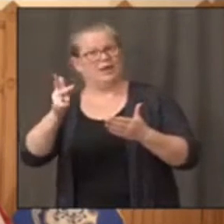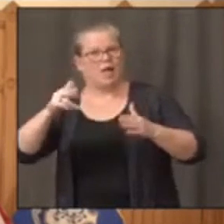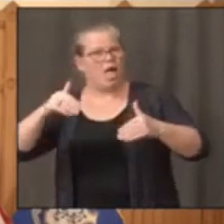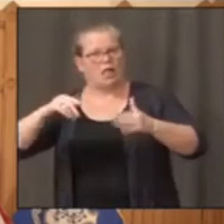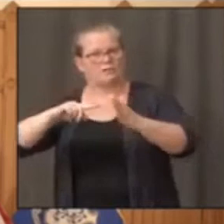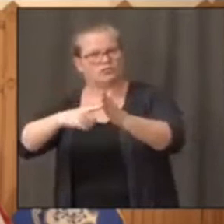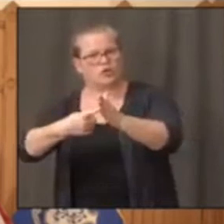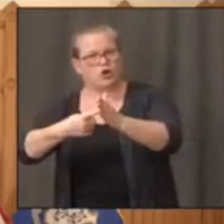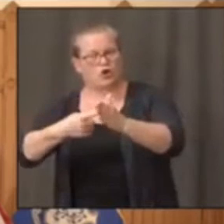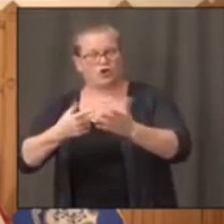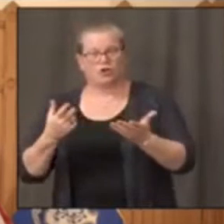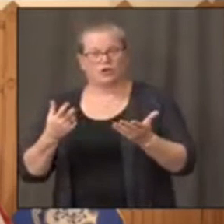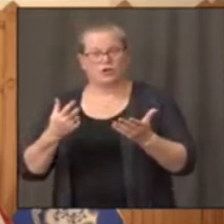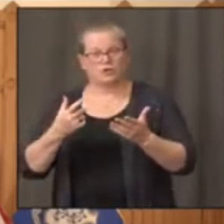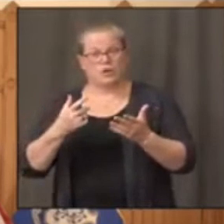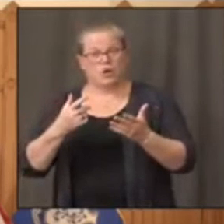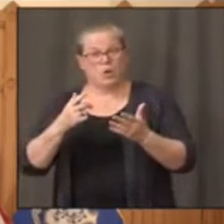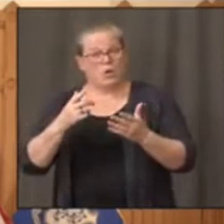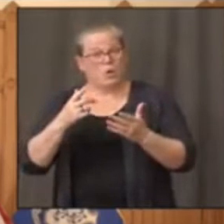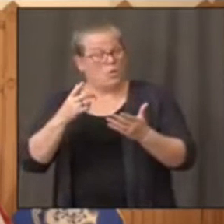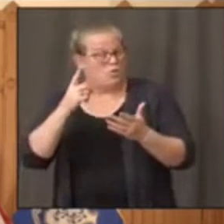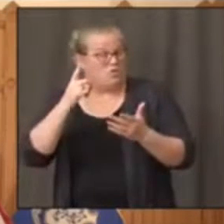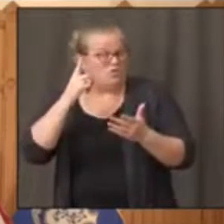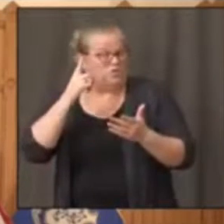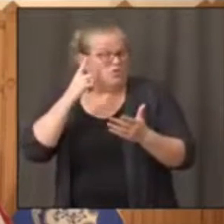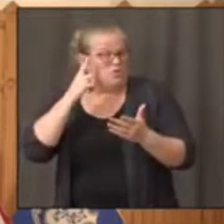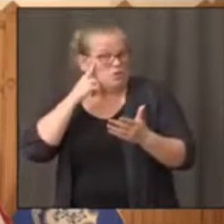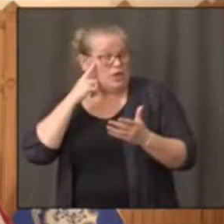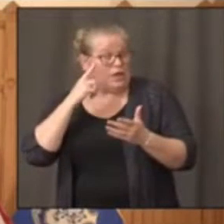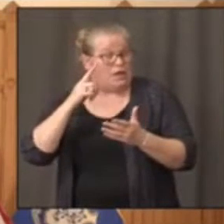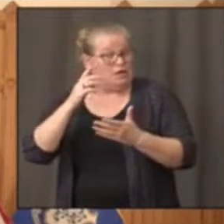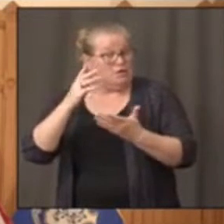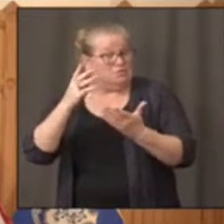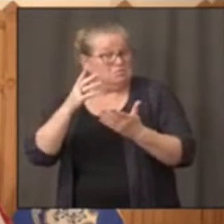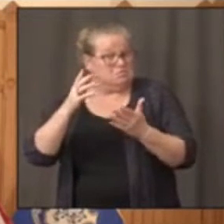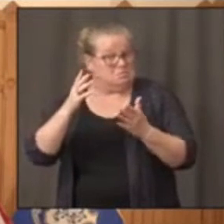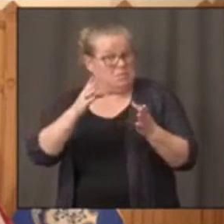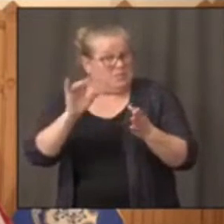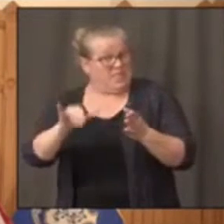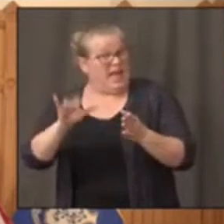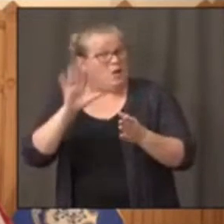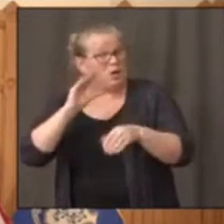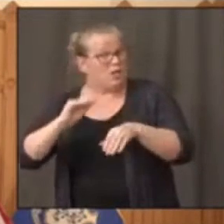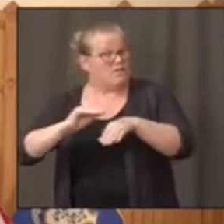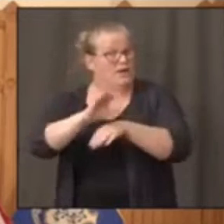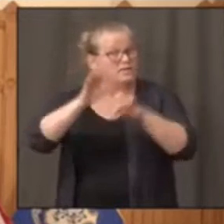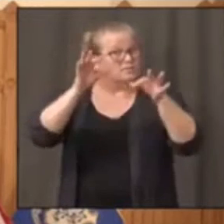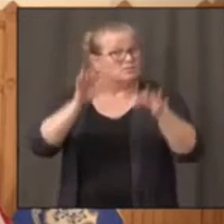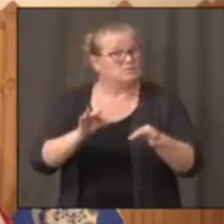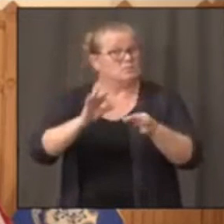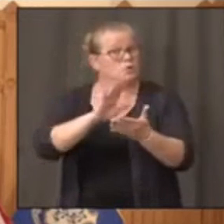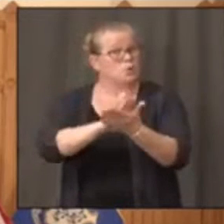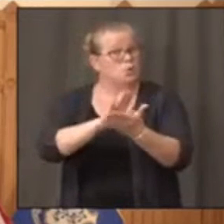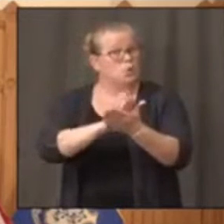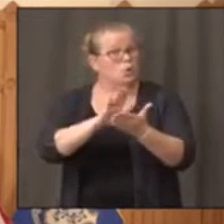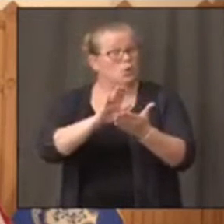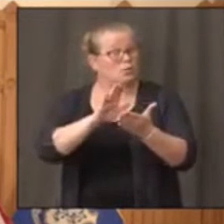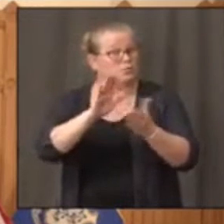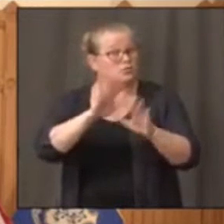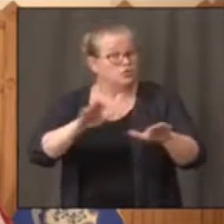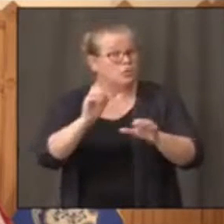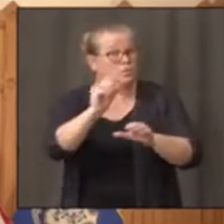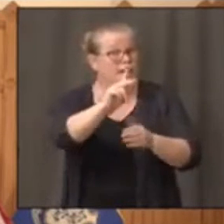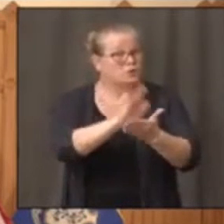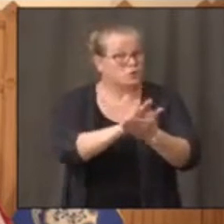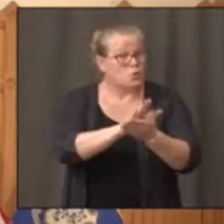kids in class? Or would that phase 3, if it's still not, still in pause, then you wouldn't look to